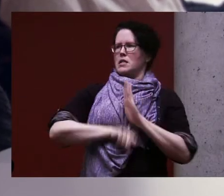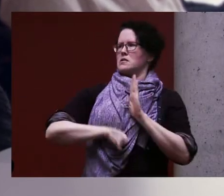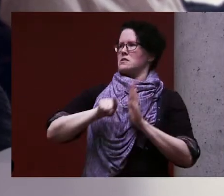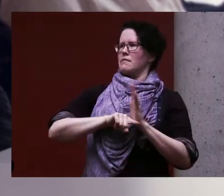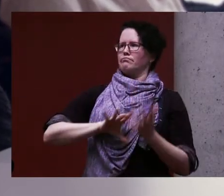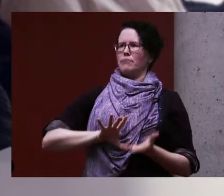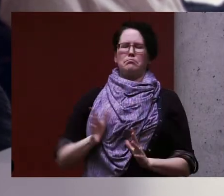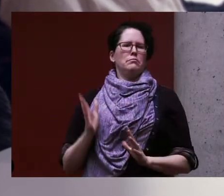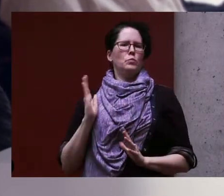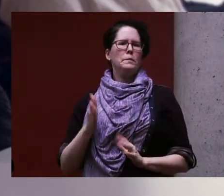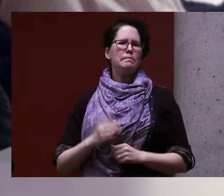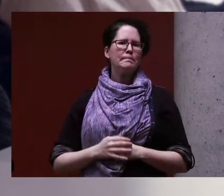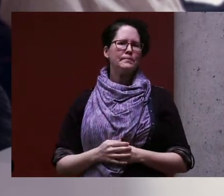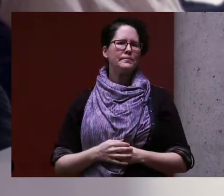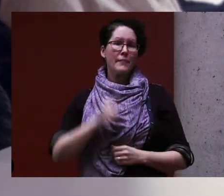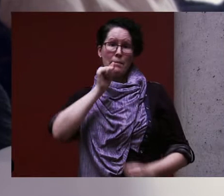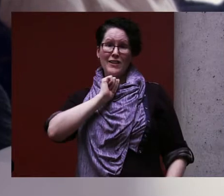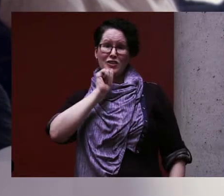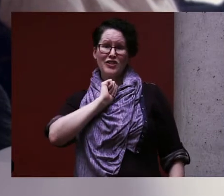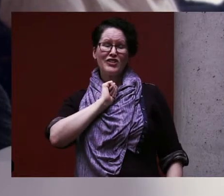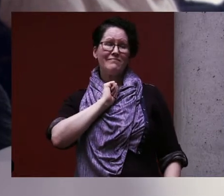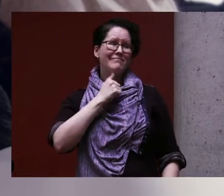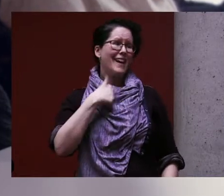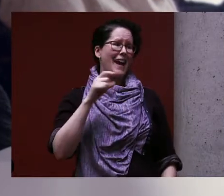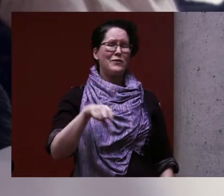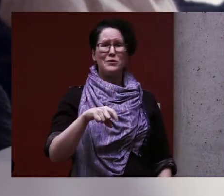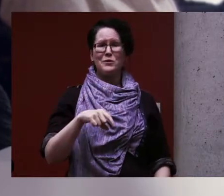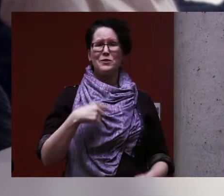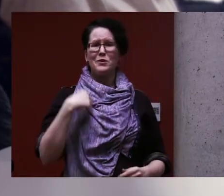I'm patient because it's not all about me.